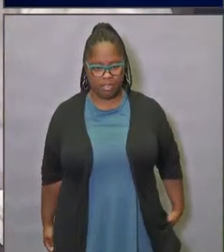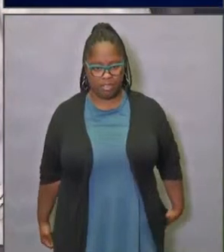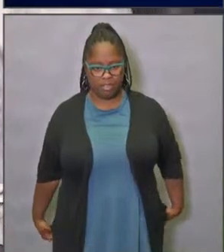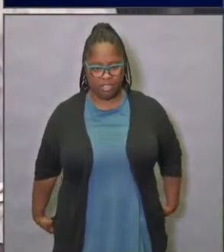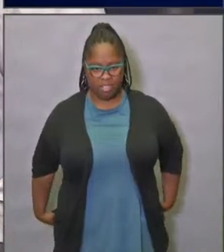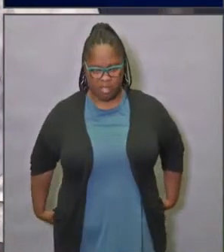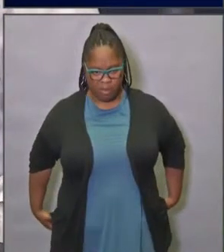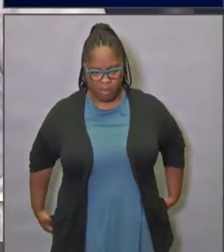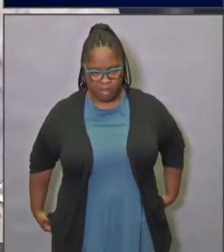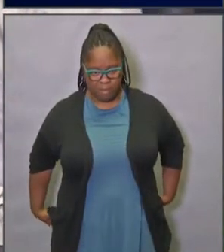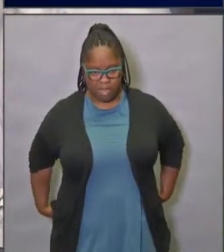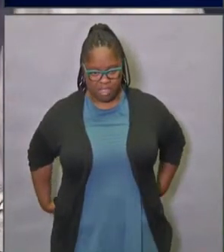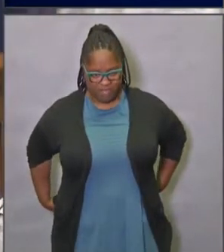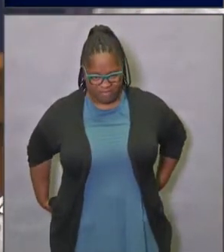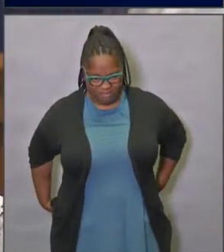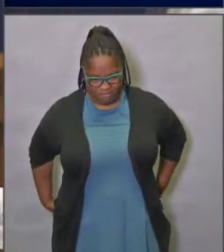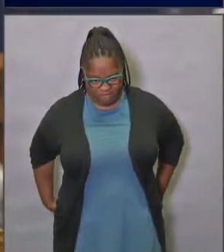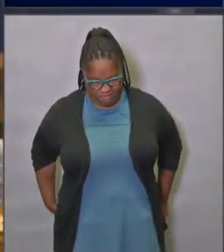1 minute.